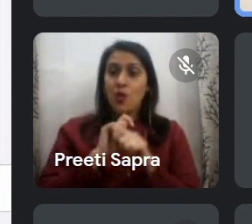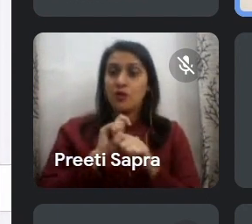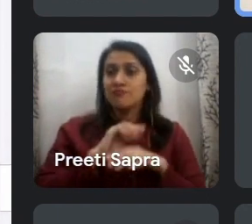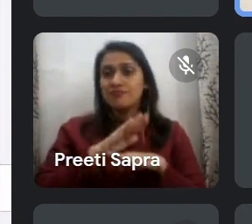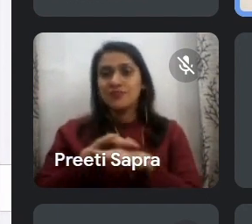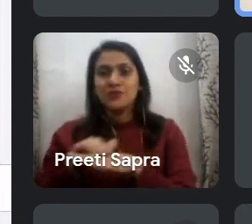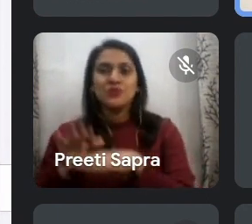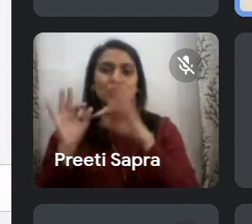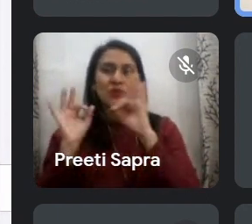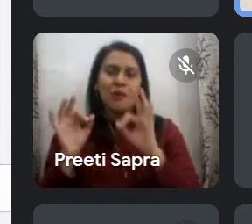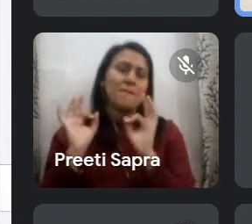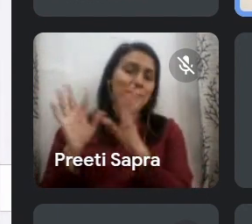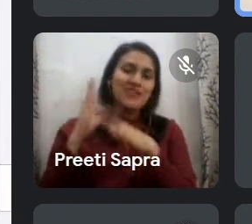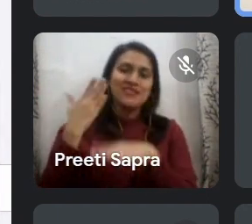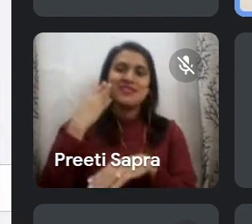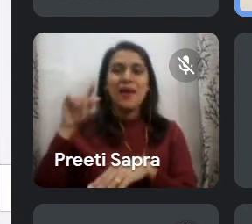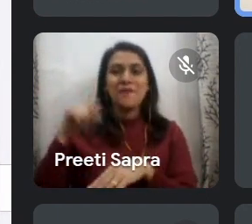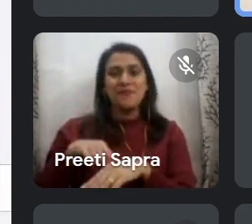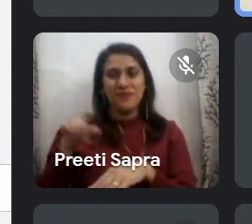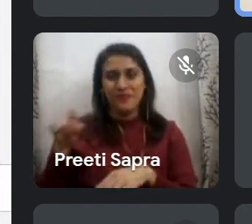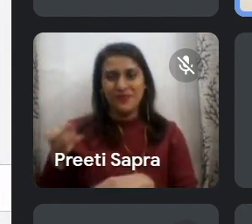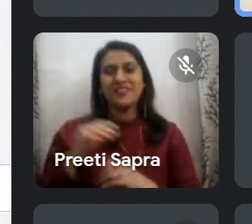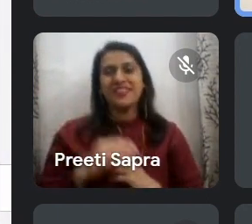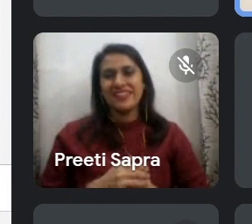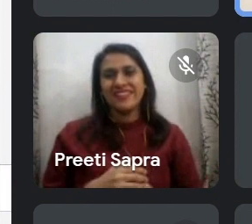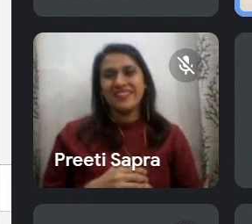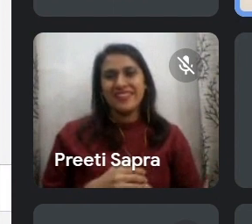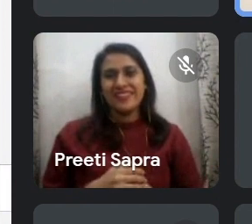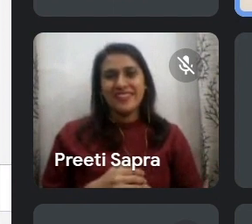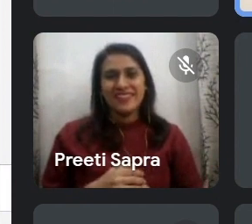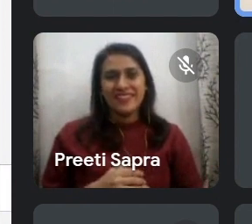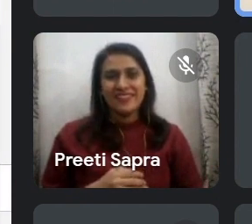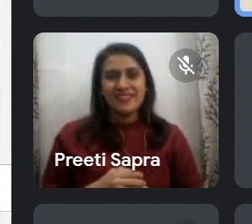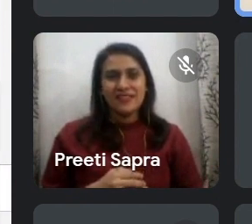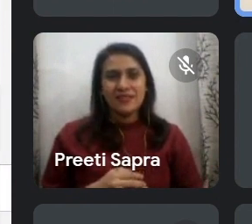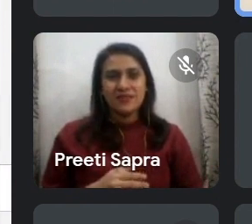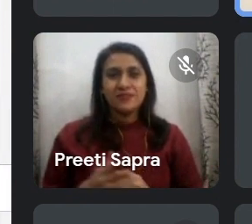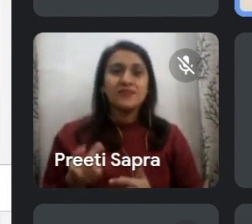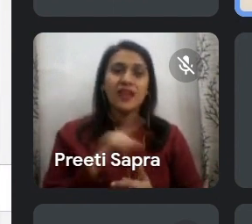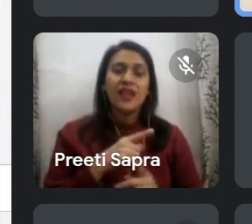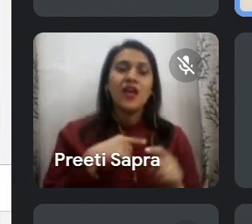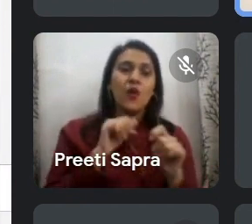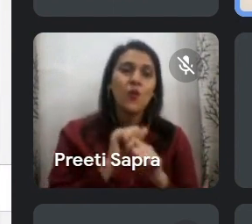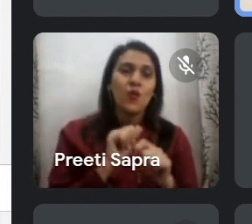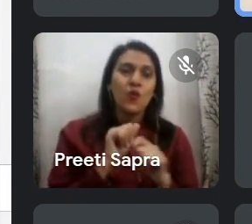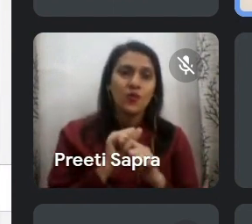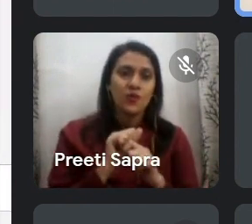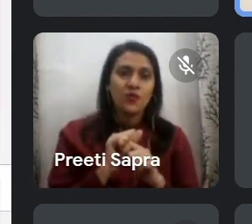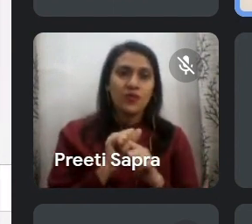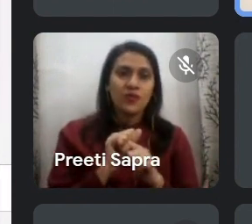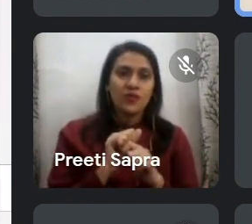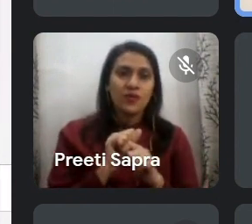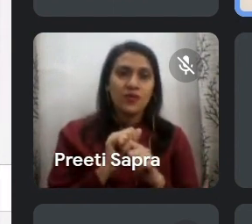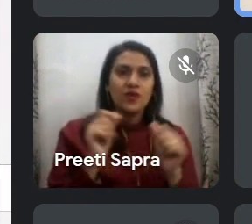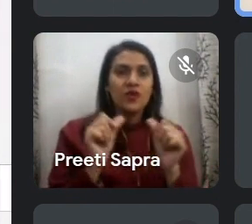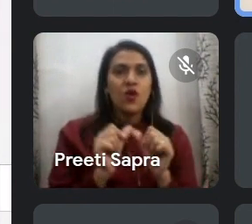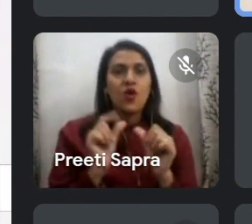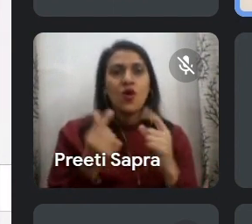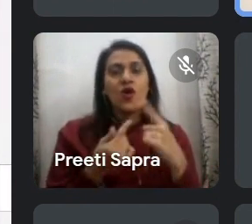of the best, actually, I can tell. And then I worked with the author in India. His name is Joji.